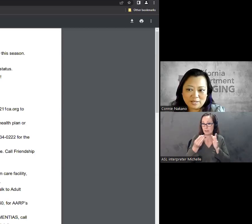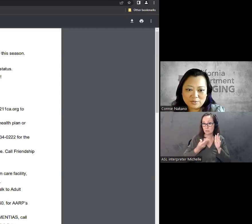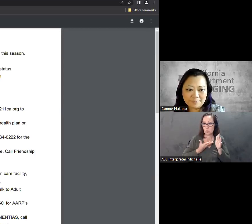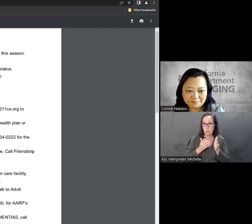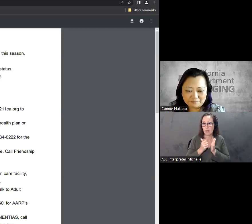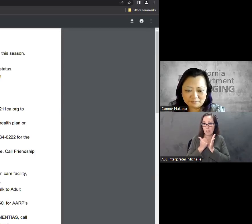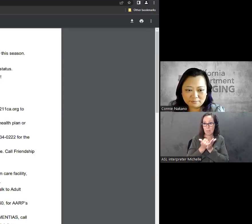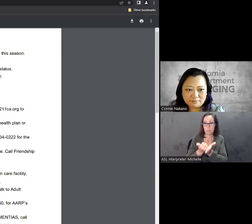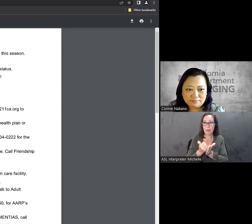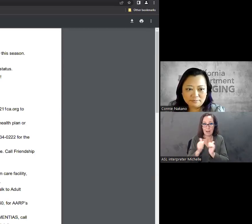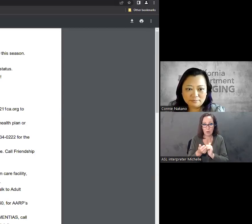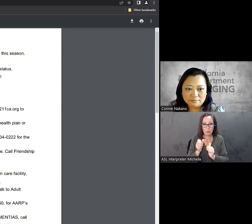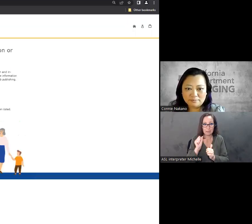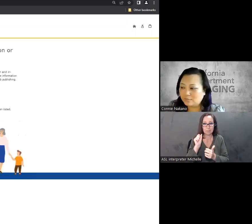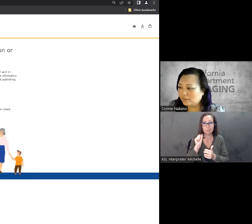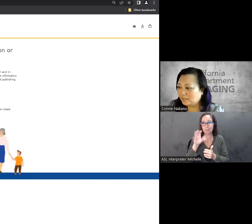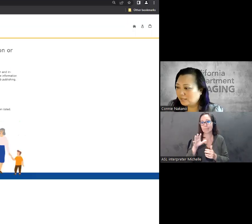we can get you some.